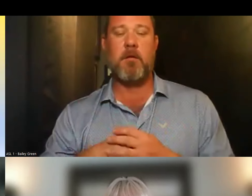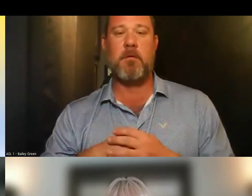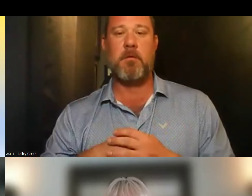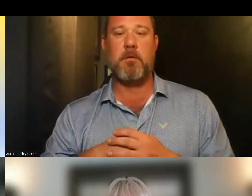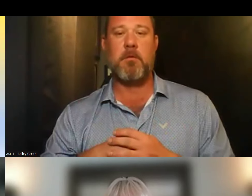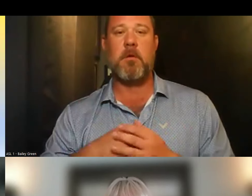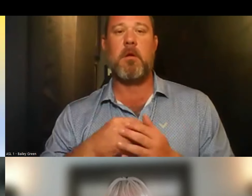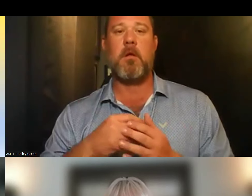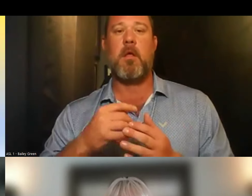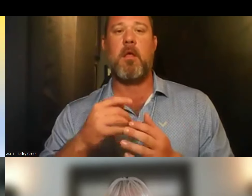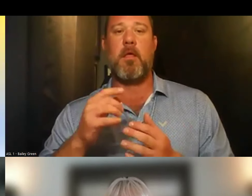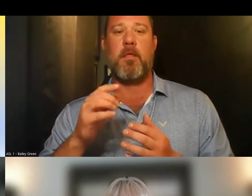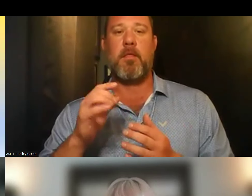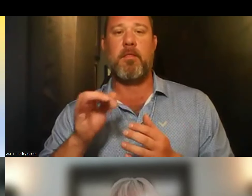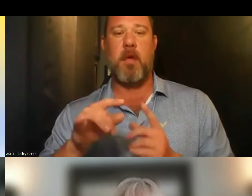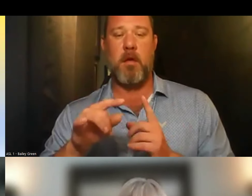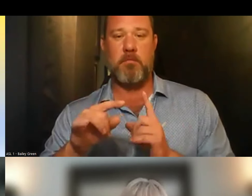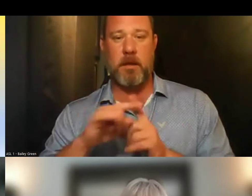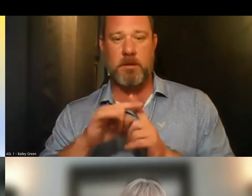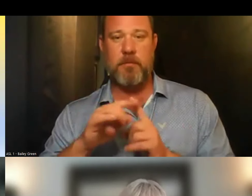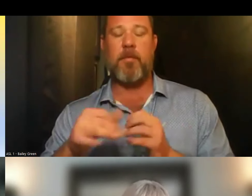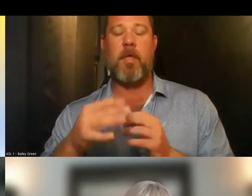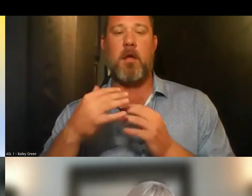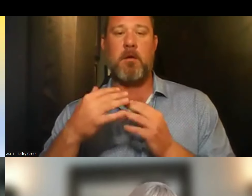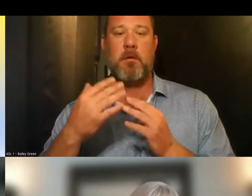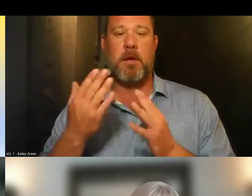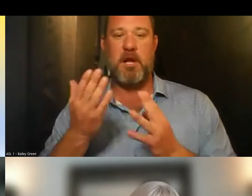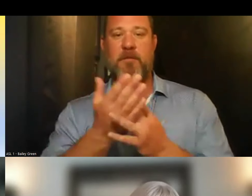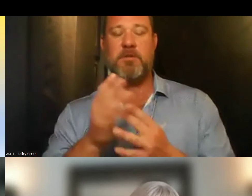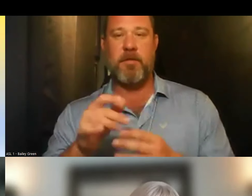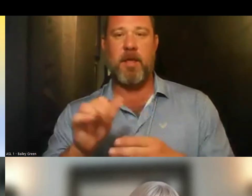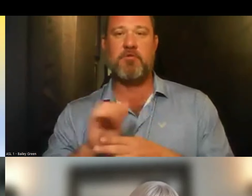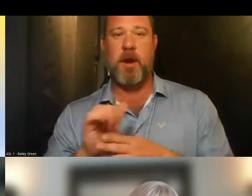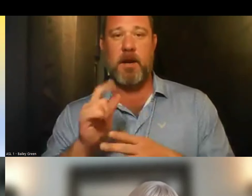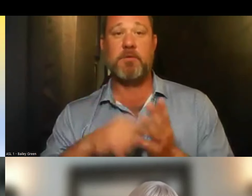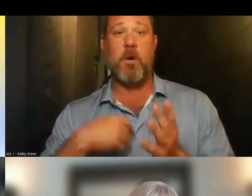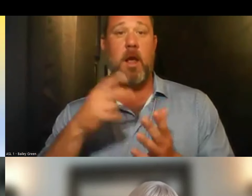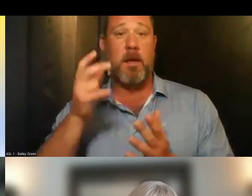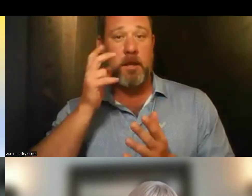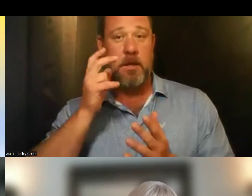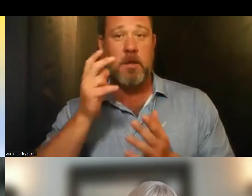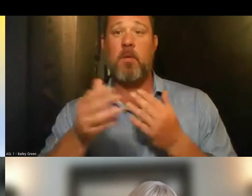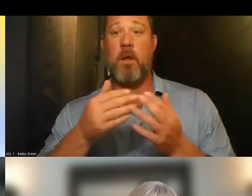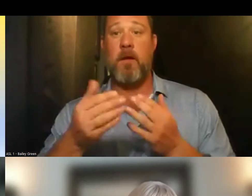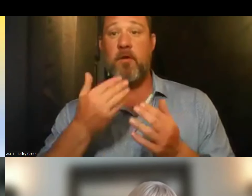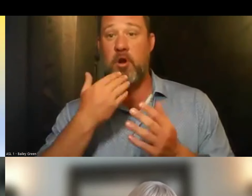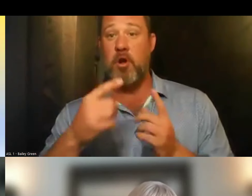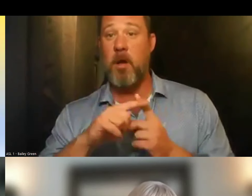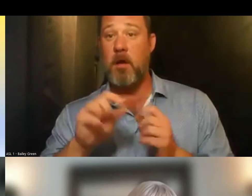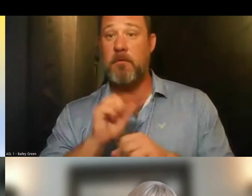measure the efficacy of that intervention or that training, because what I'm hearing is that whatever good work we're